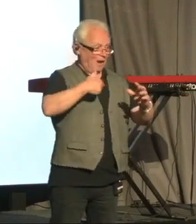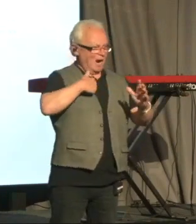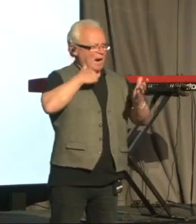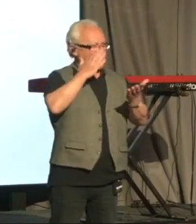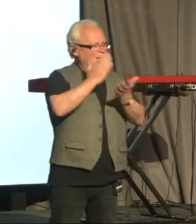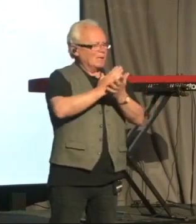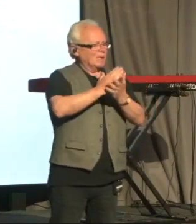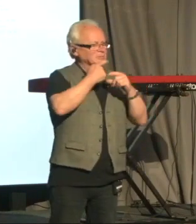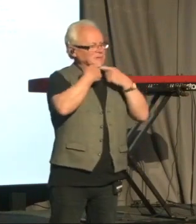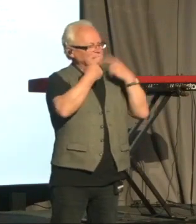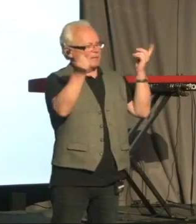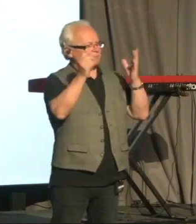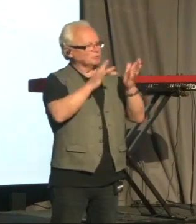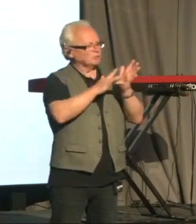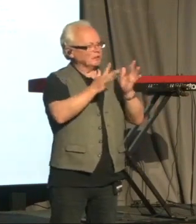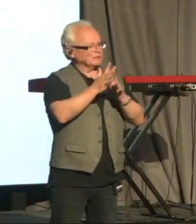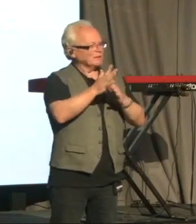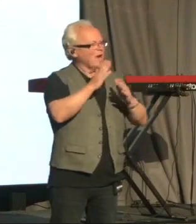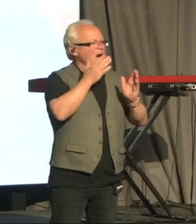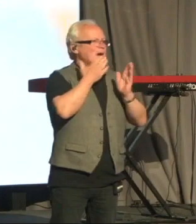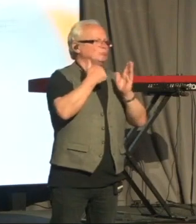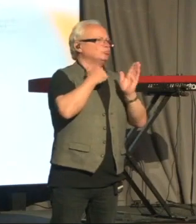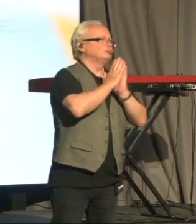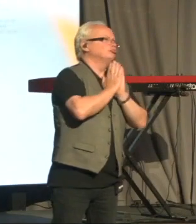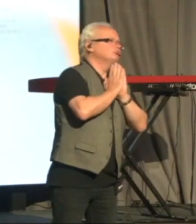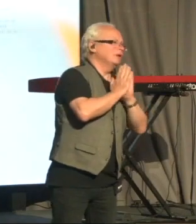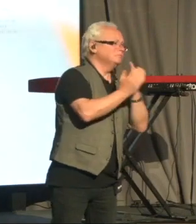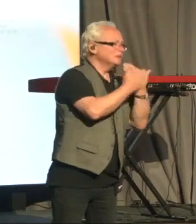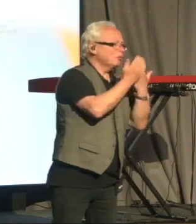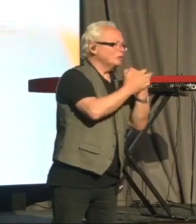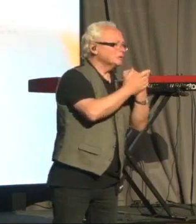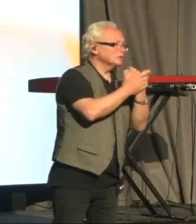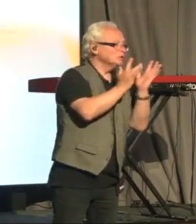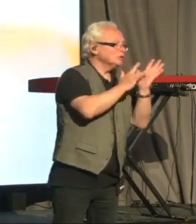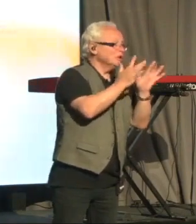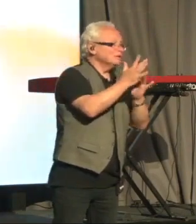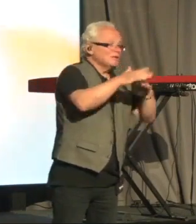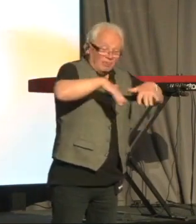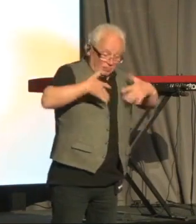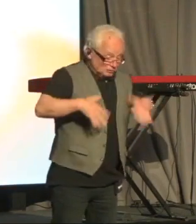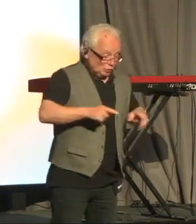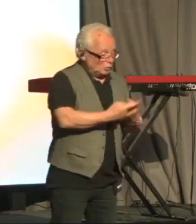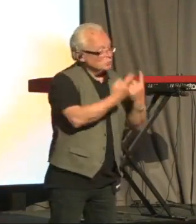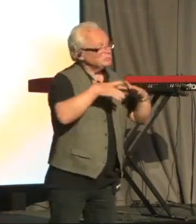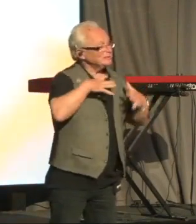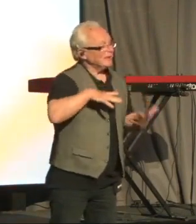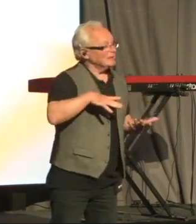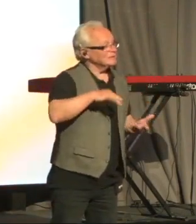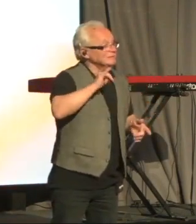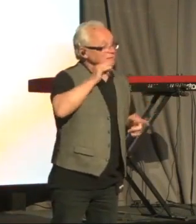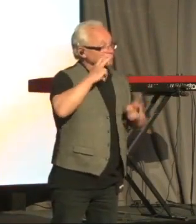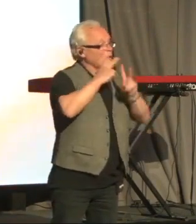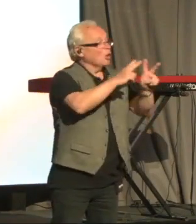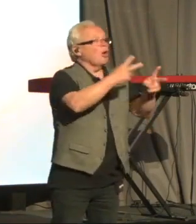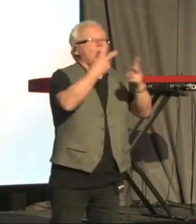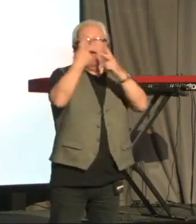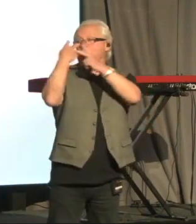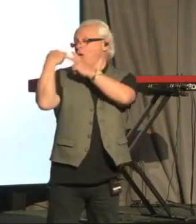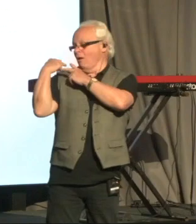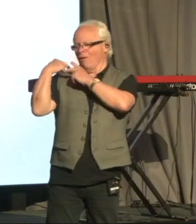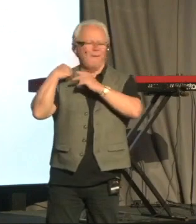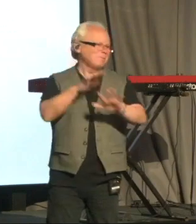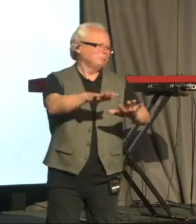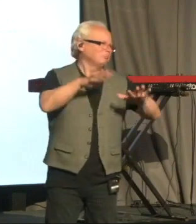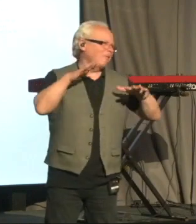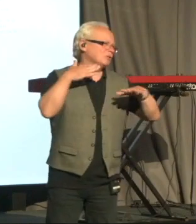would be encouraged that he is everything that we need. We can so often look at what Jesus has done, and he has done great